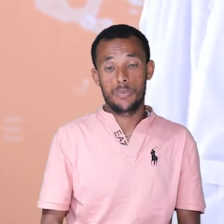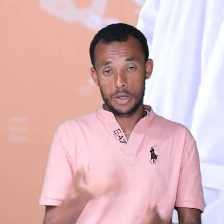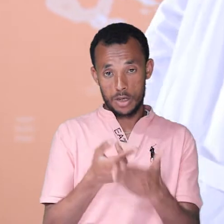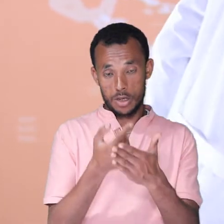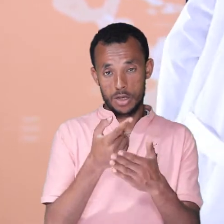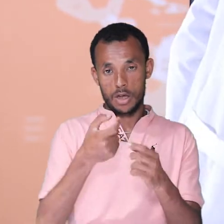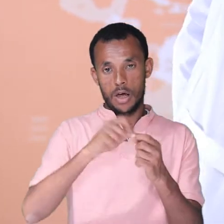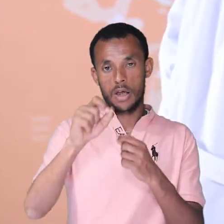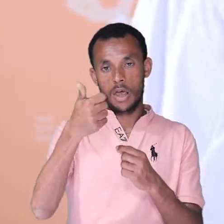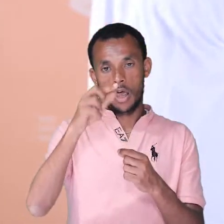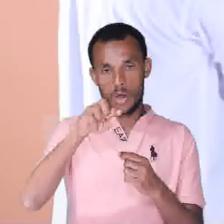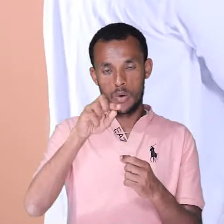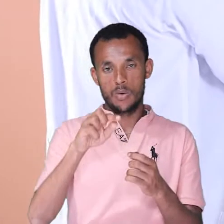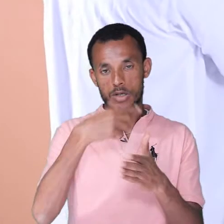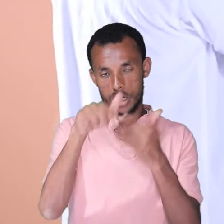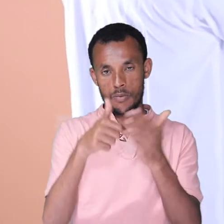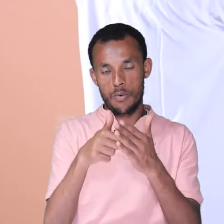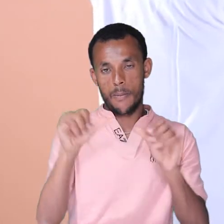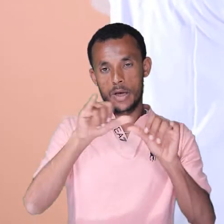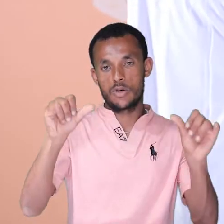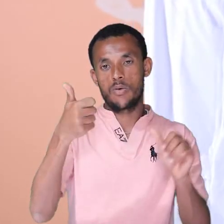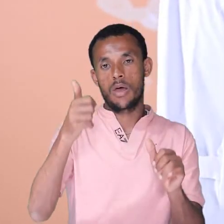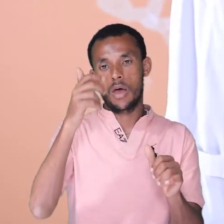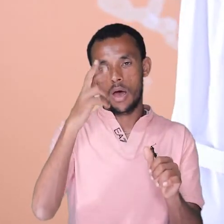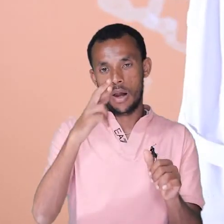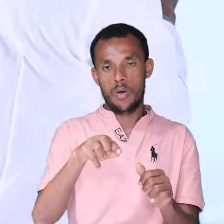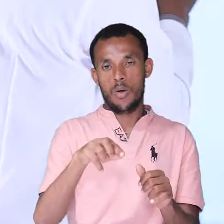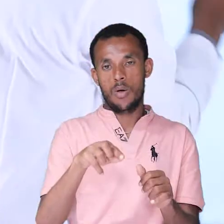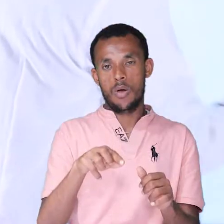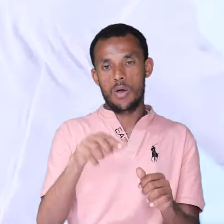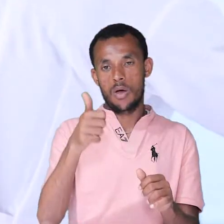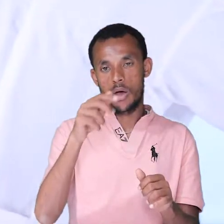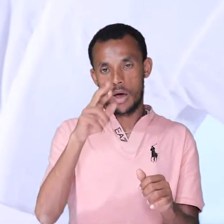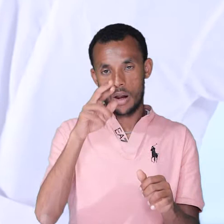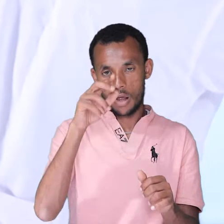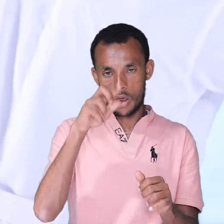This arc AQ. Therefore, measure of ARQ